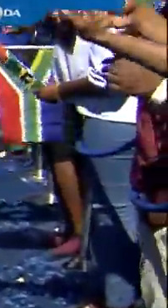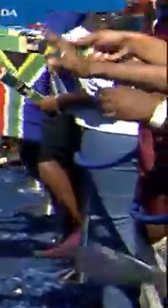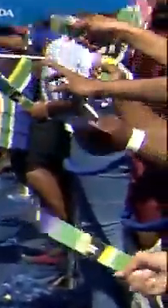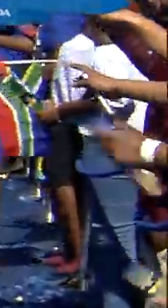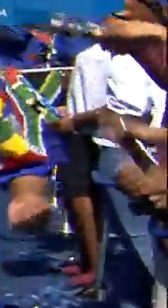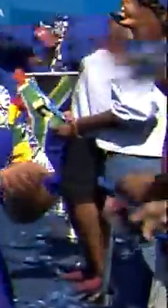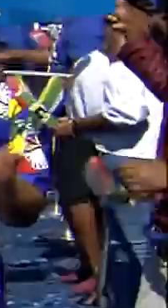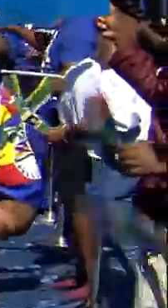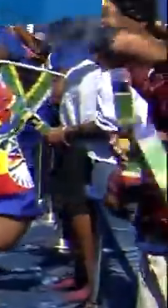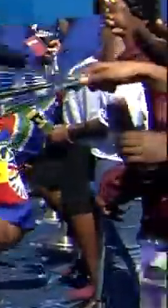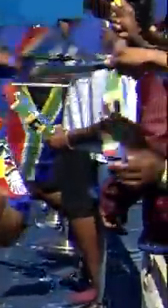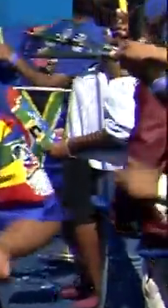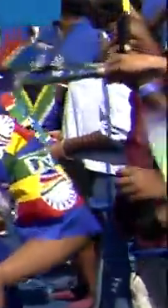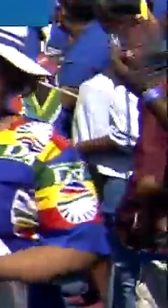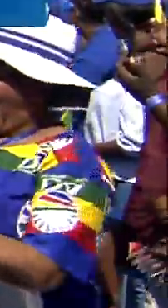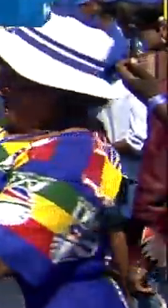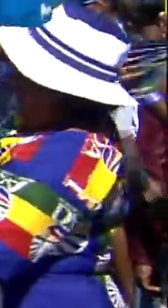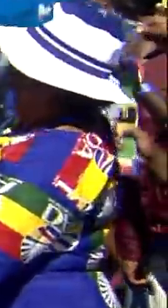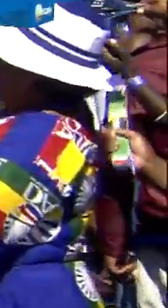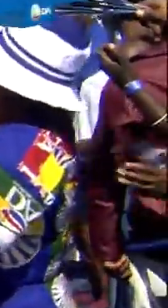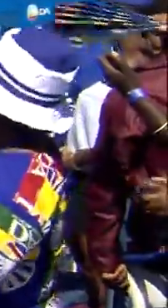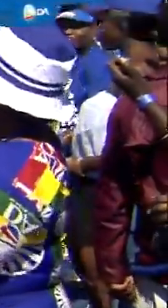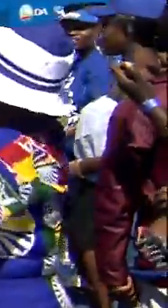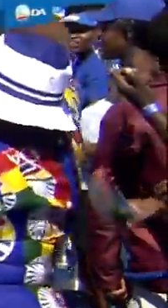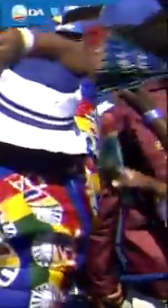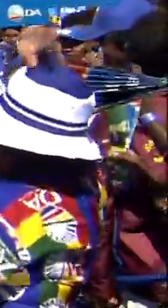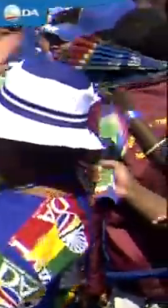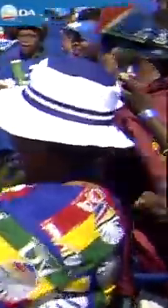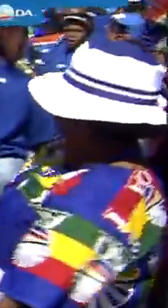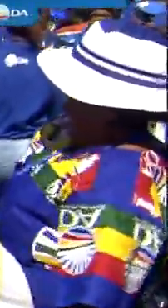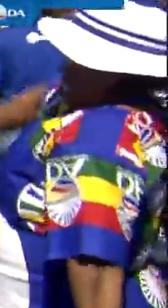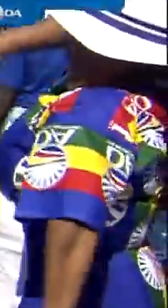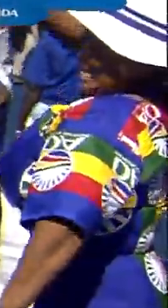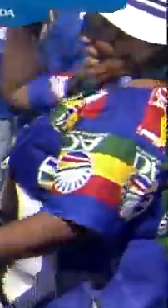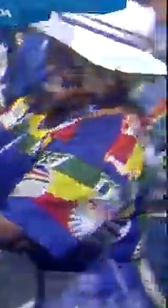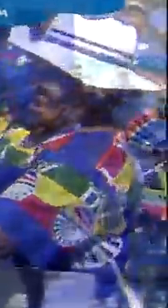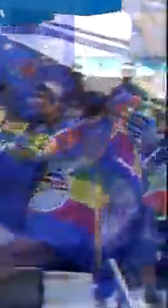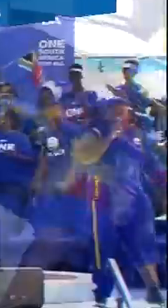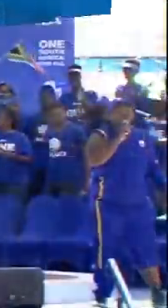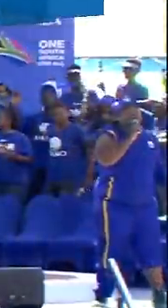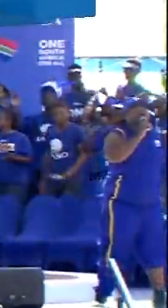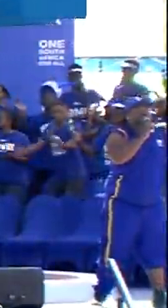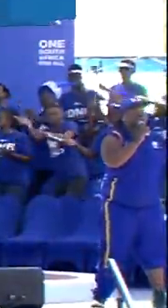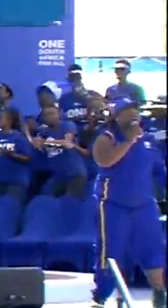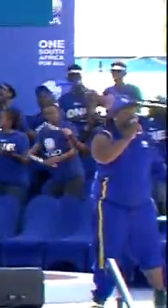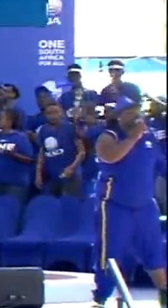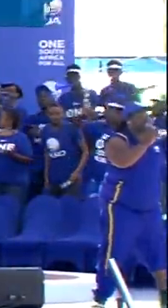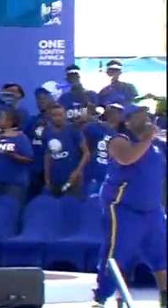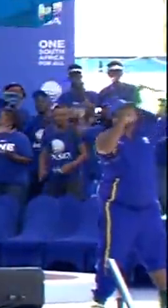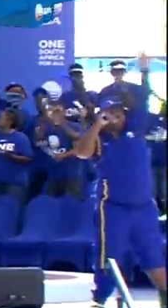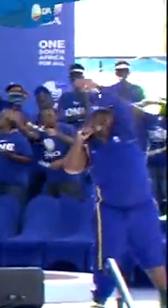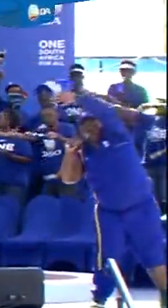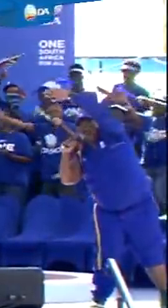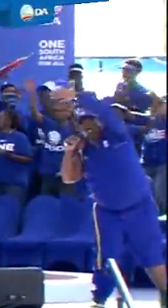So, Let's go! 1, 2,